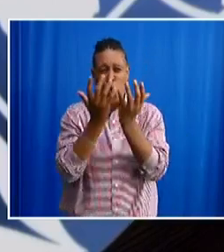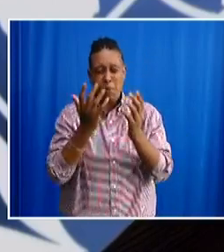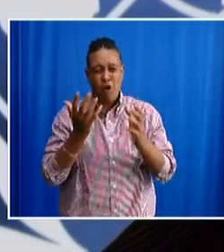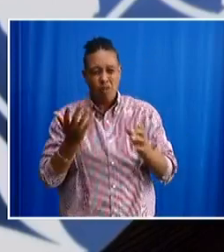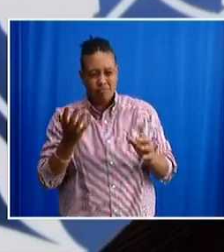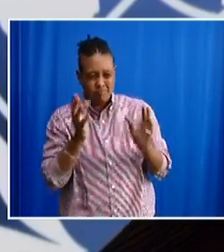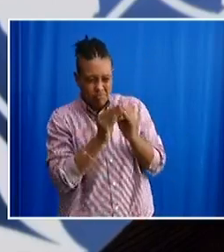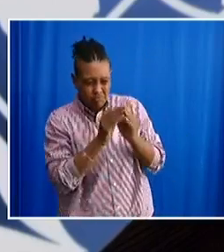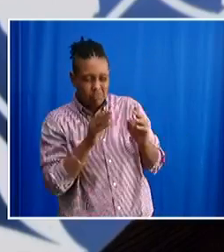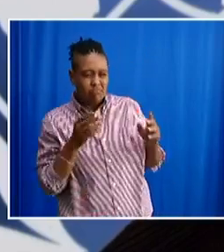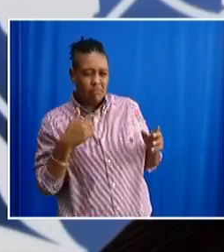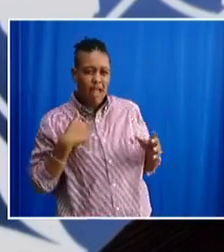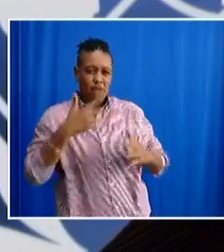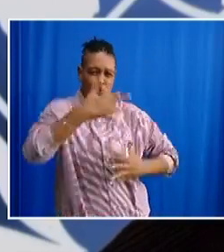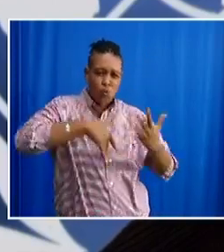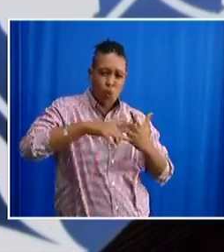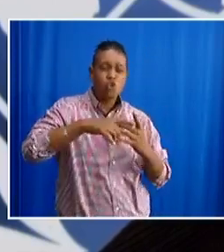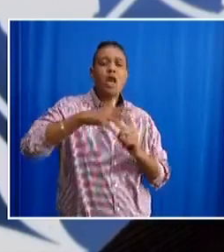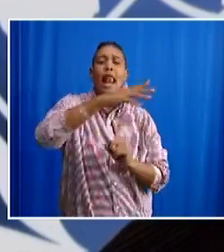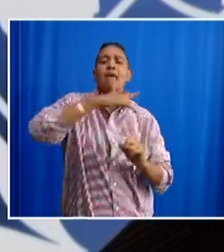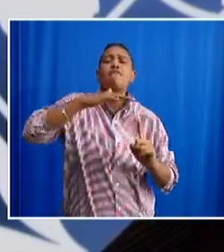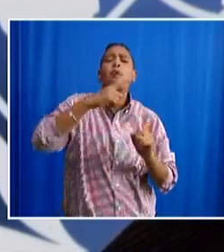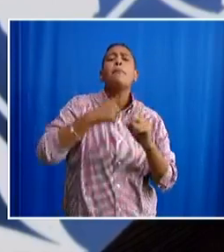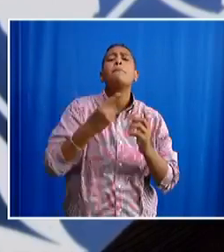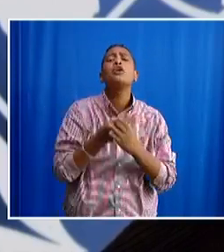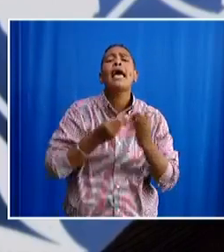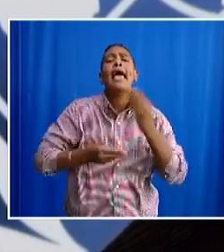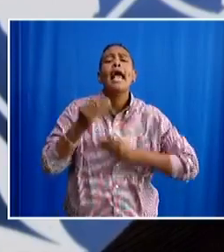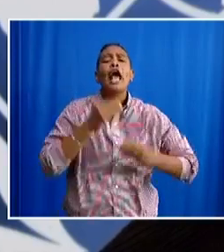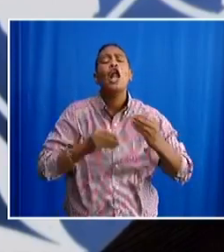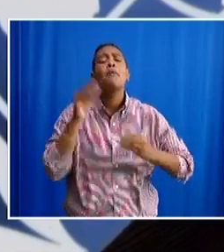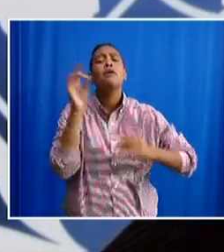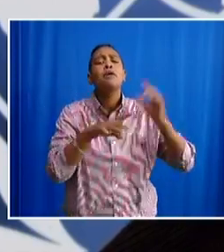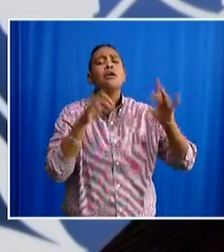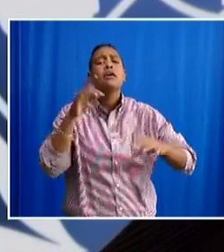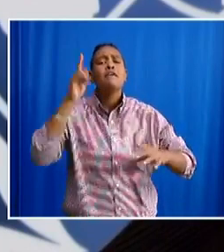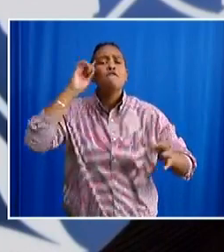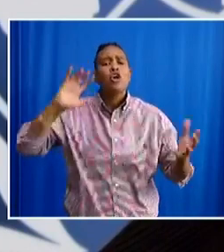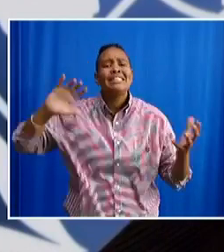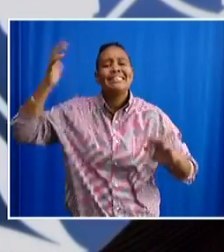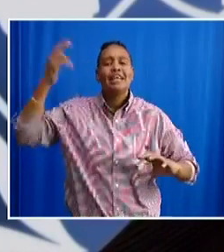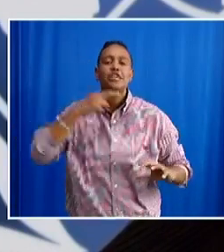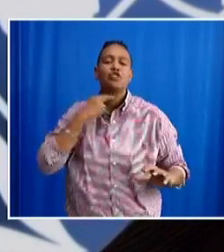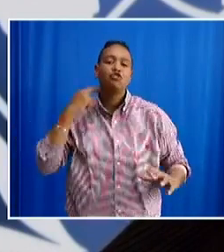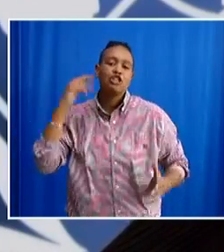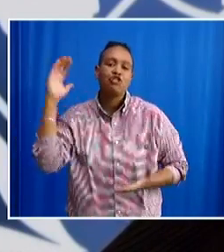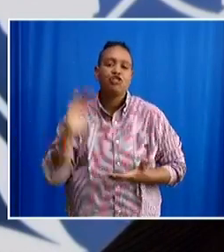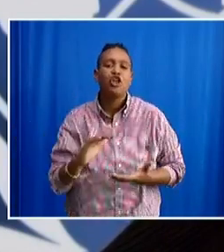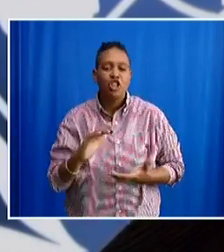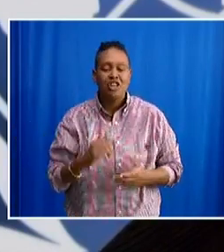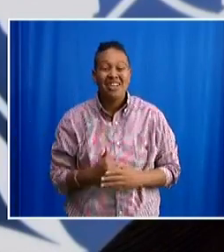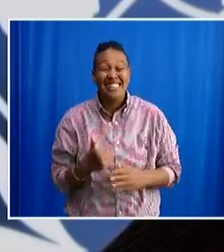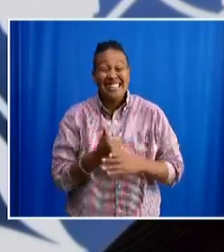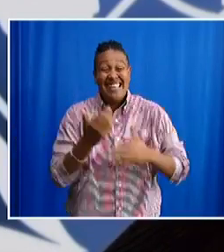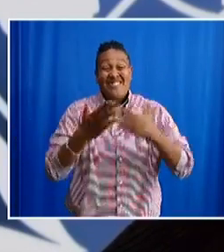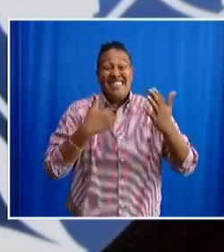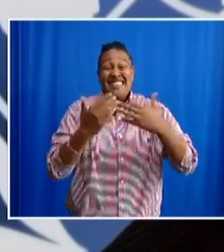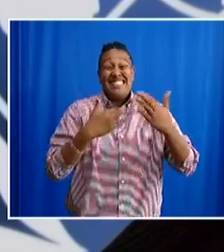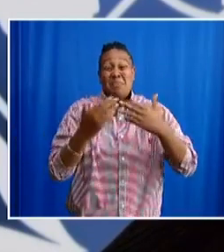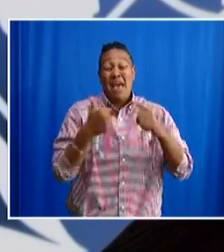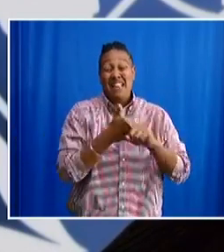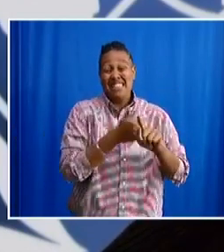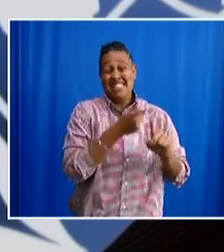social, environmental, and economic case for disaster risk reduction. Despite